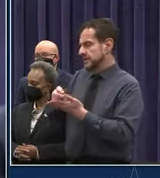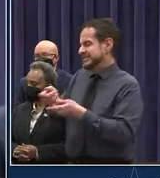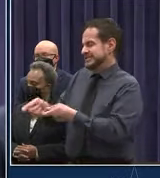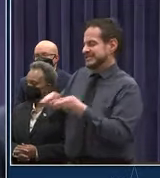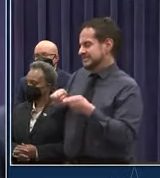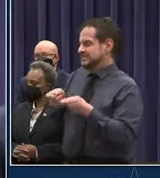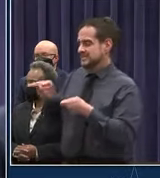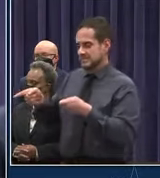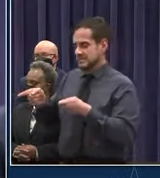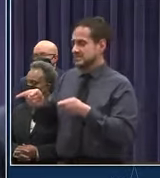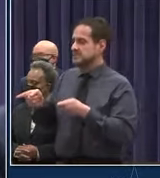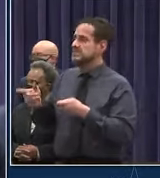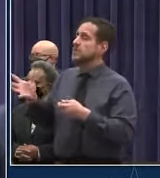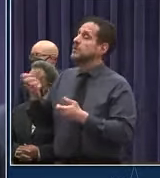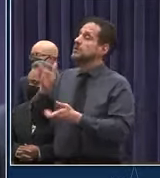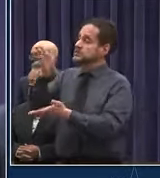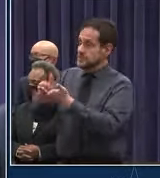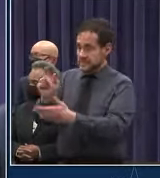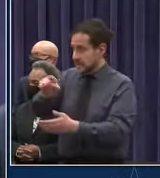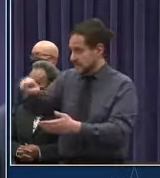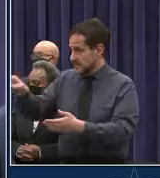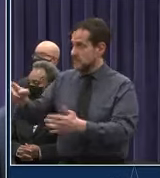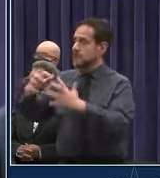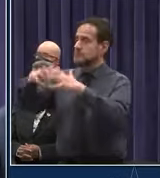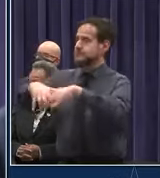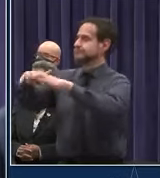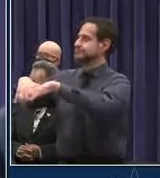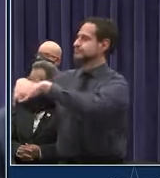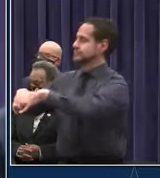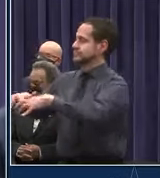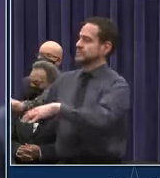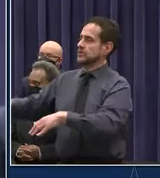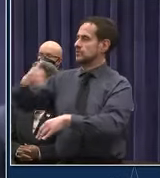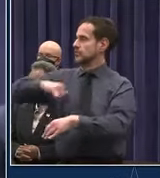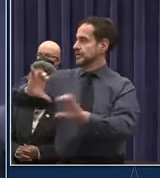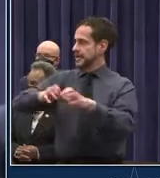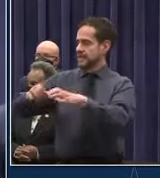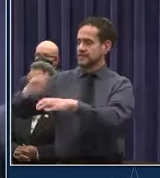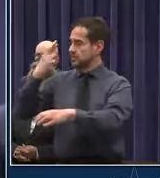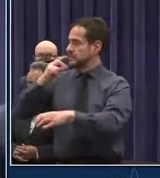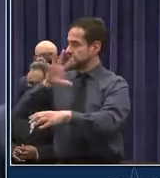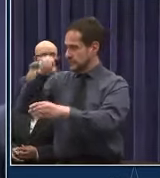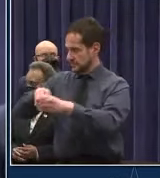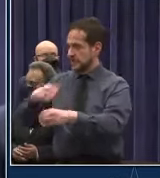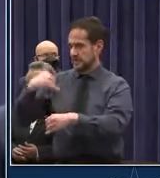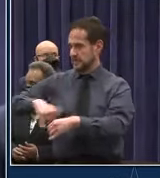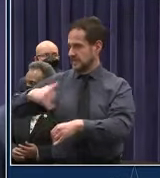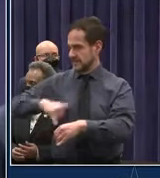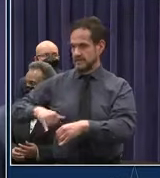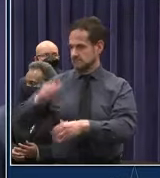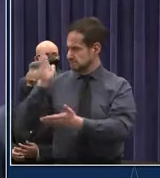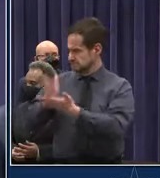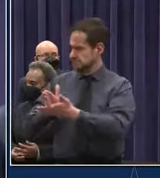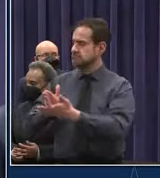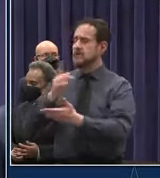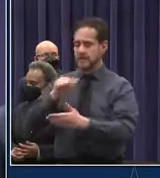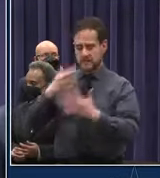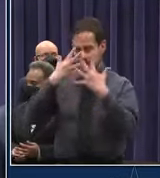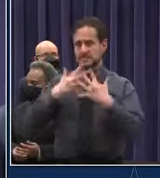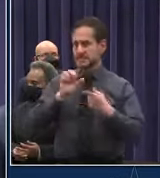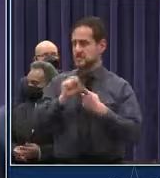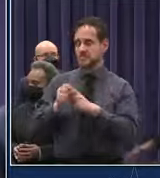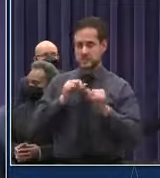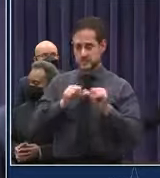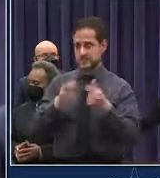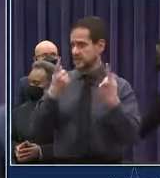hearing more. We're not done with you for what you calculated behind the scenes using this 16-year-old to meet out